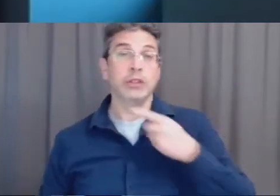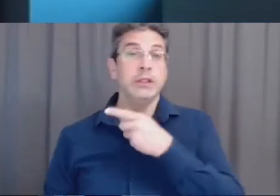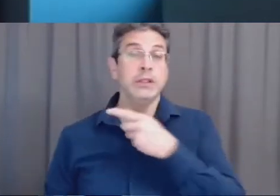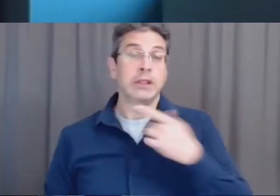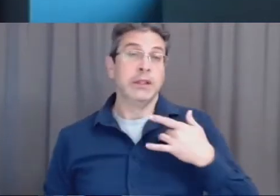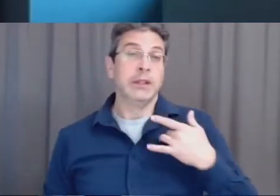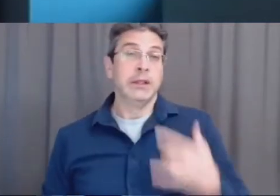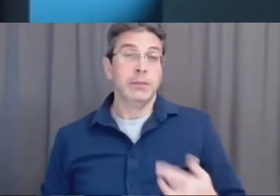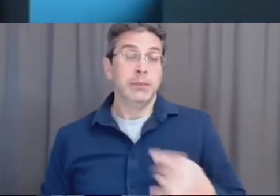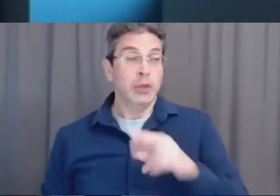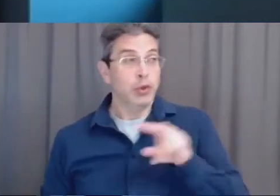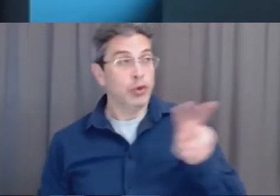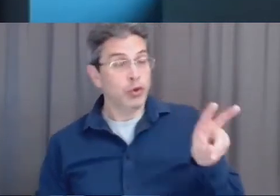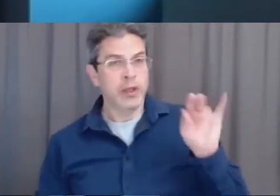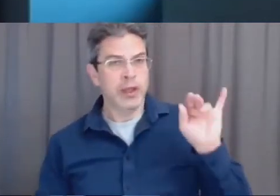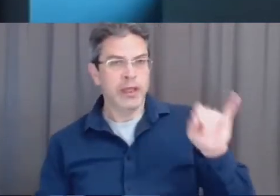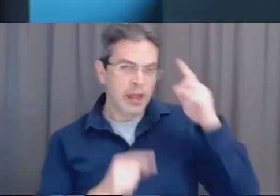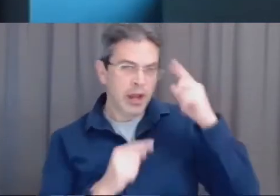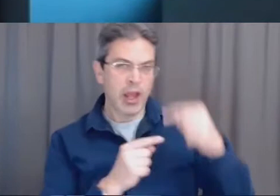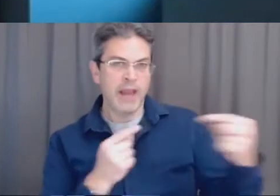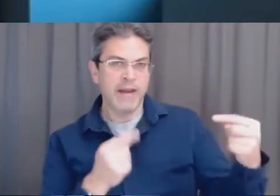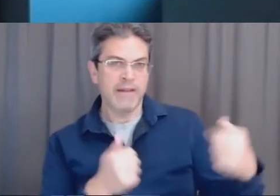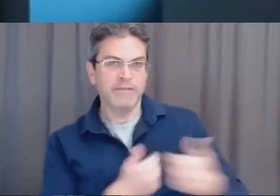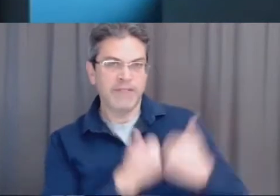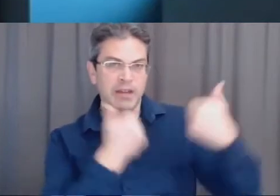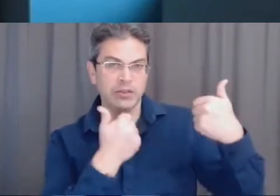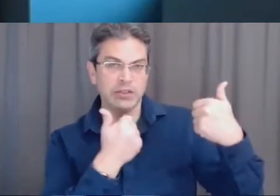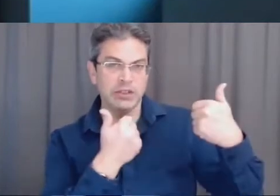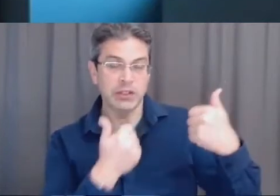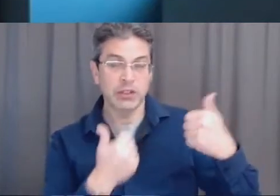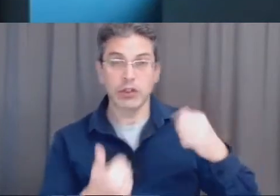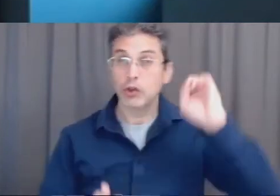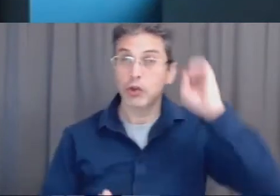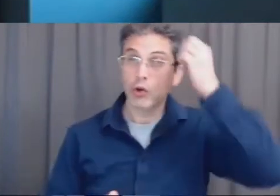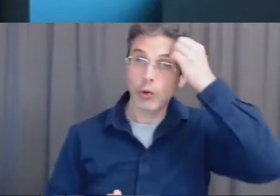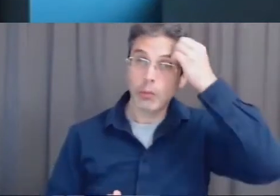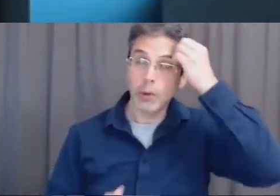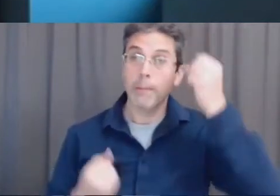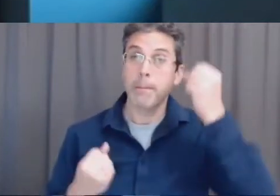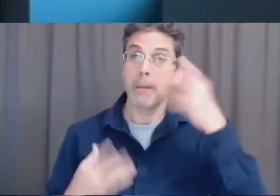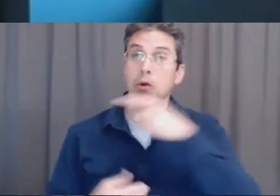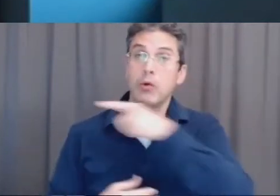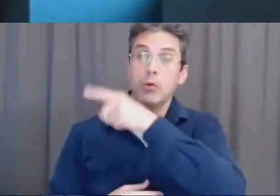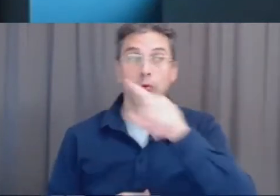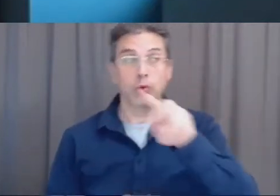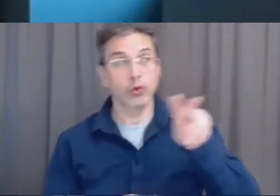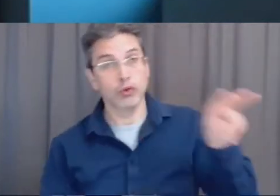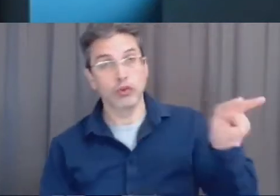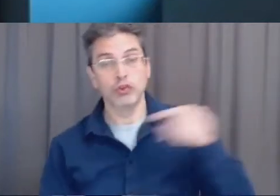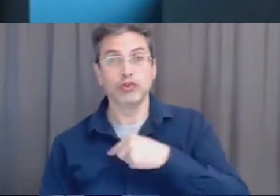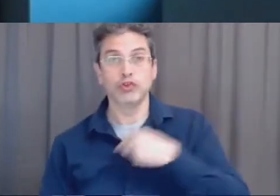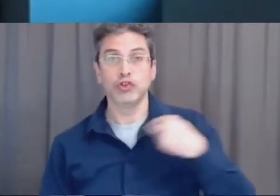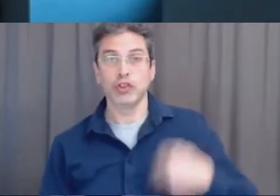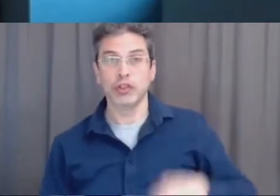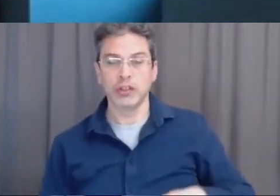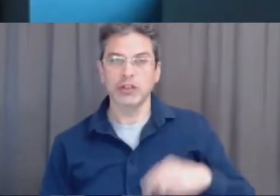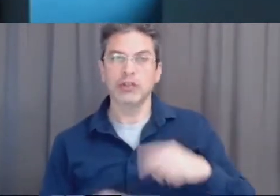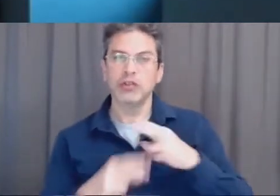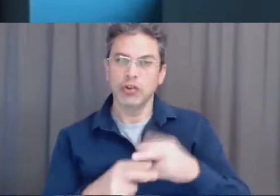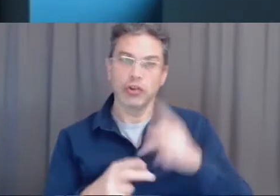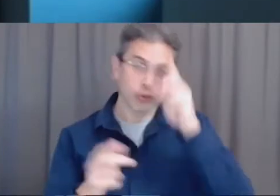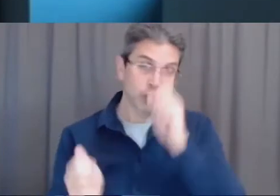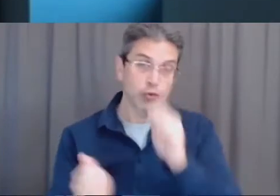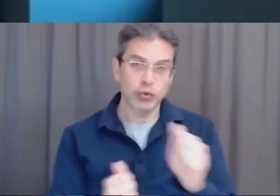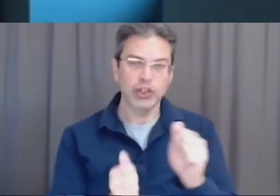an adversary, whereas in Europe, many Europeans are more inclined to regard China as a strategic